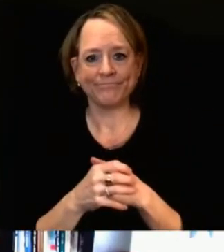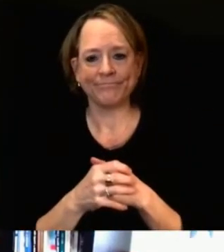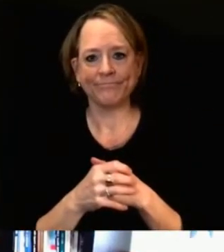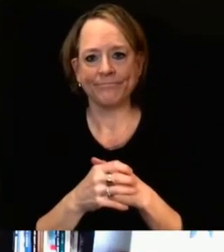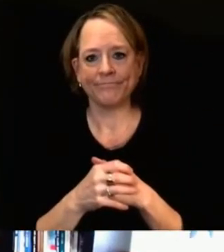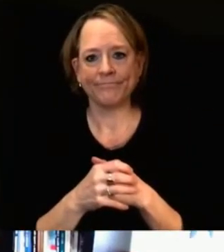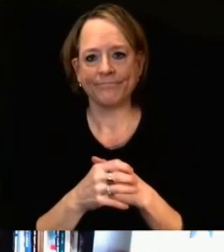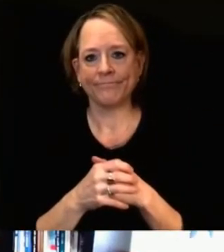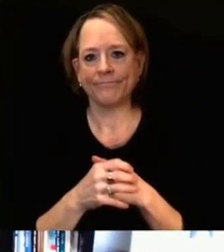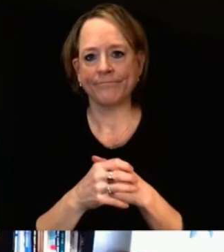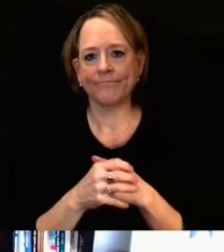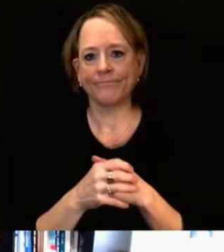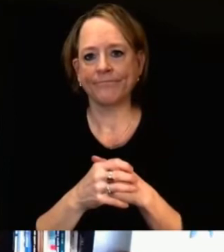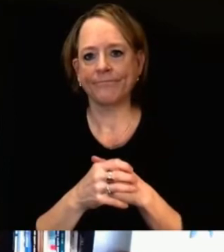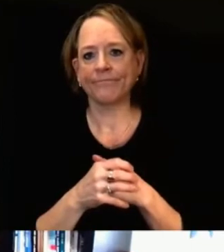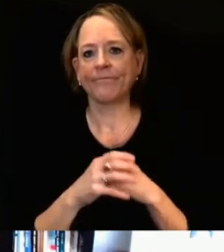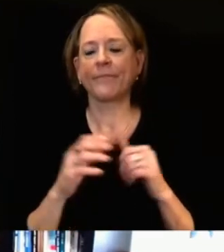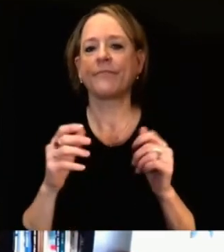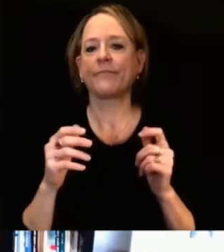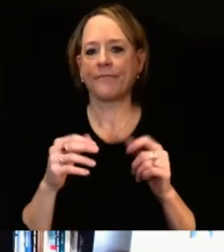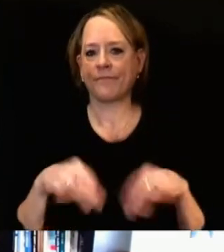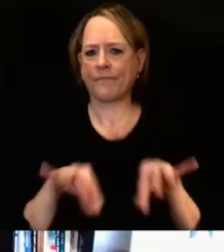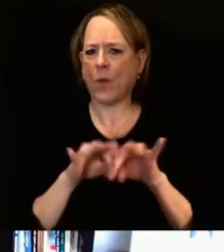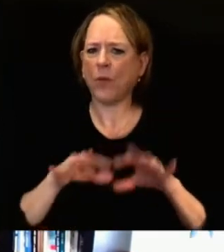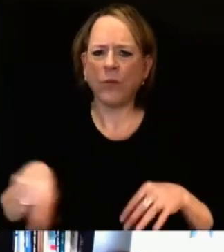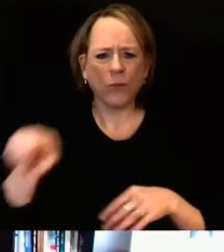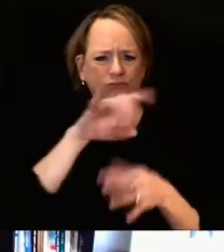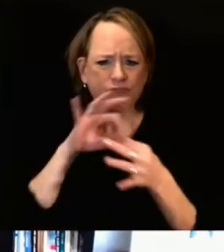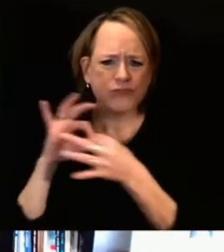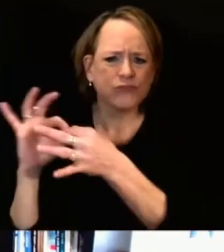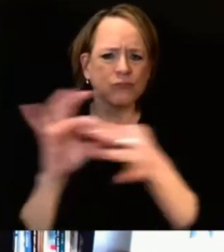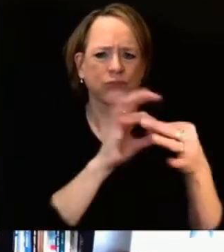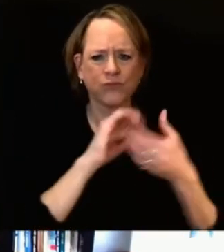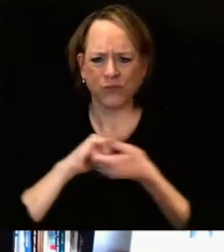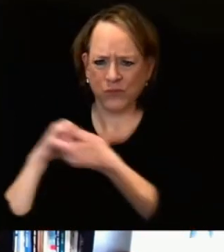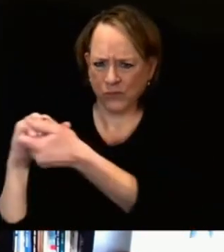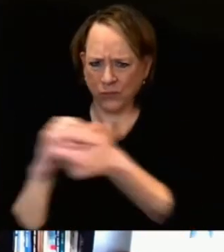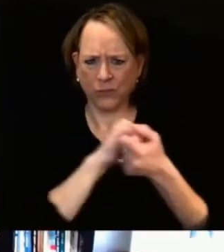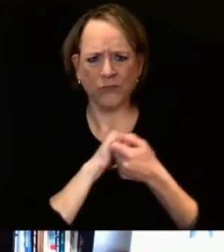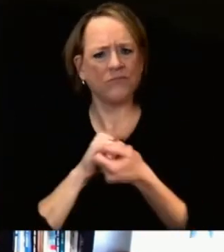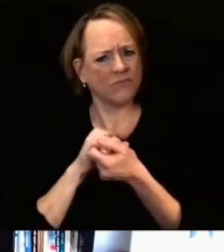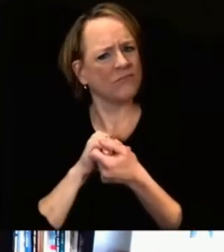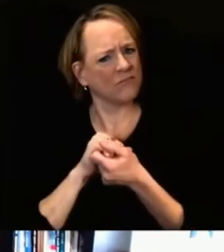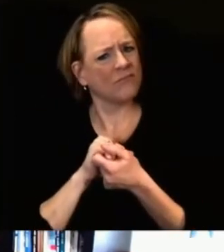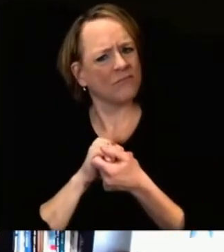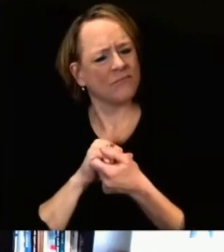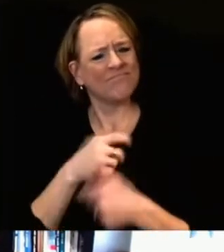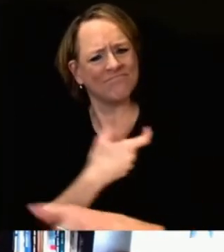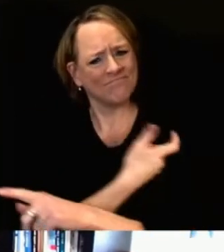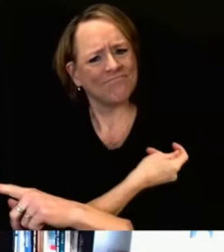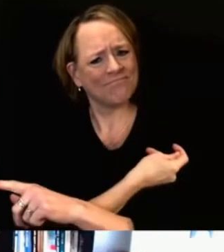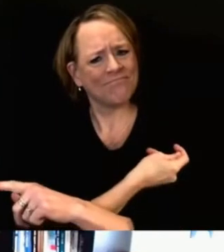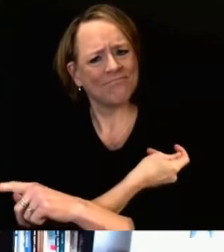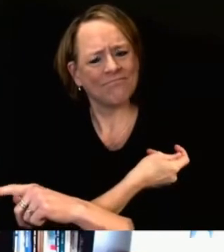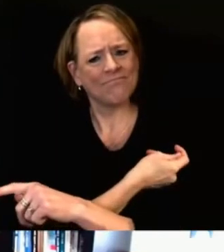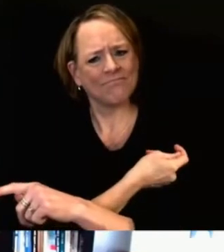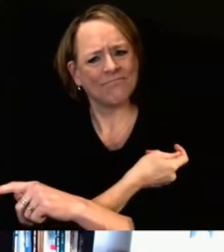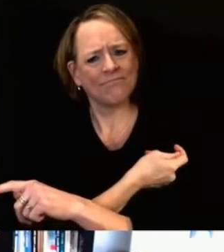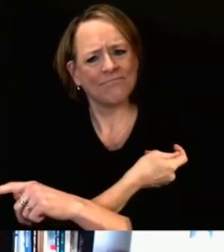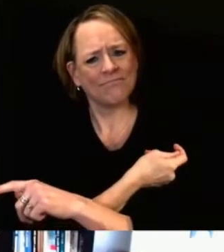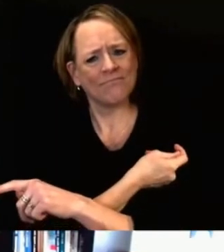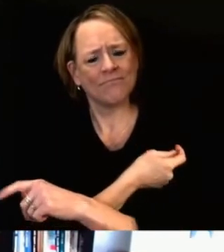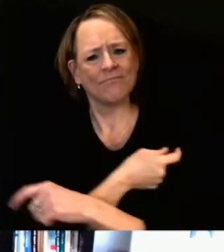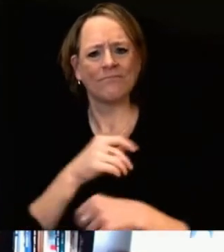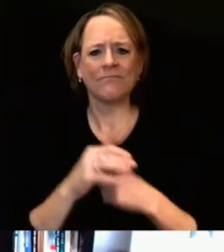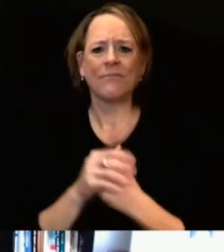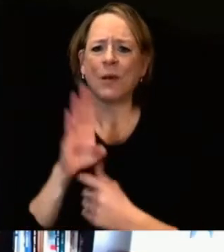ones, and their communities by doing the following: getting vaccinated, getting your booster shot if you're